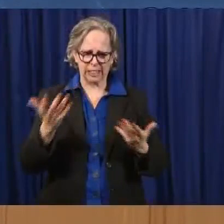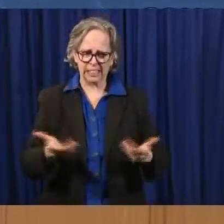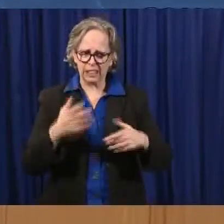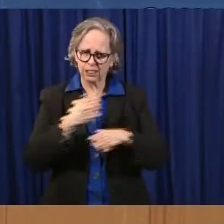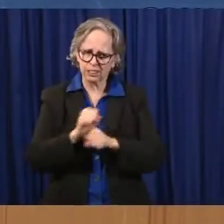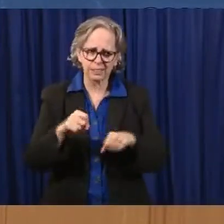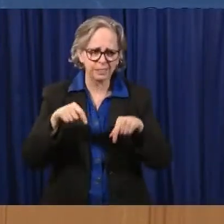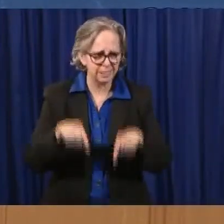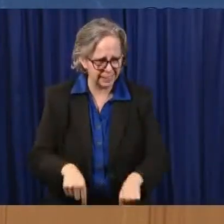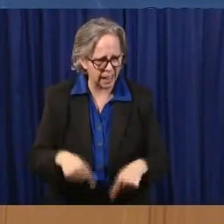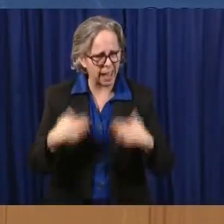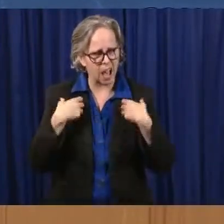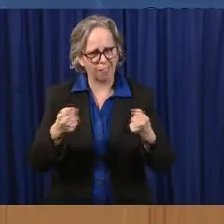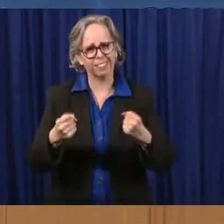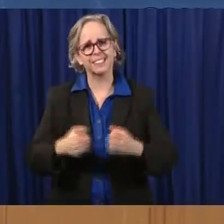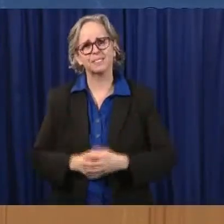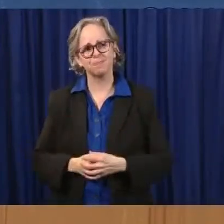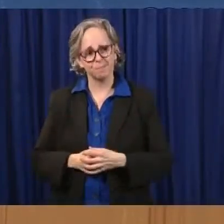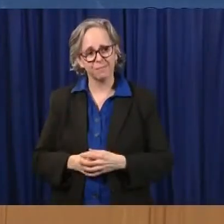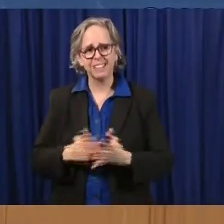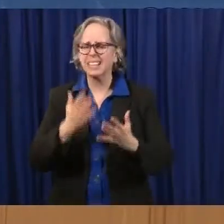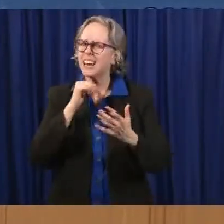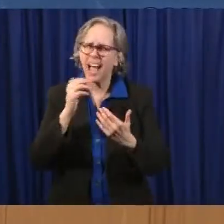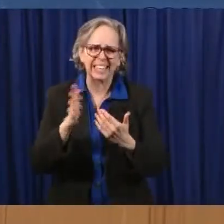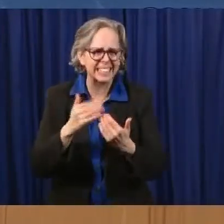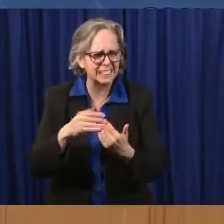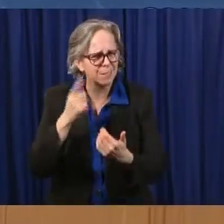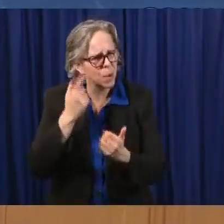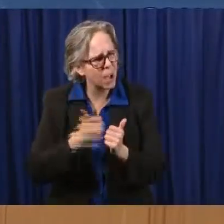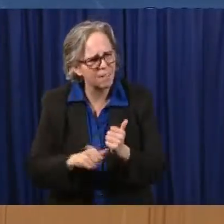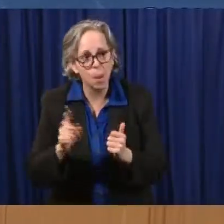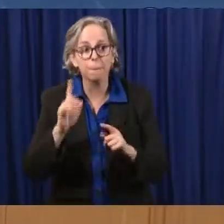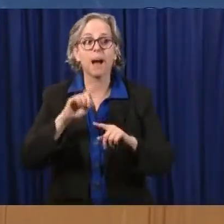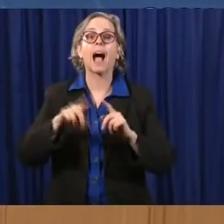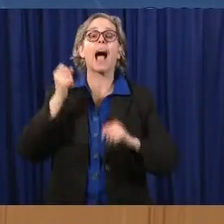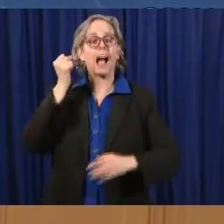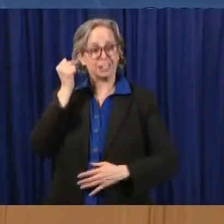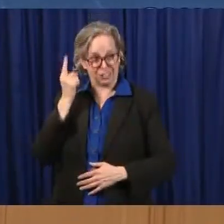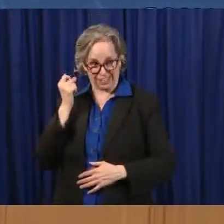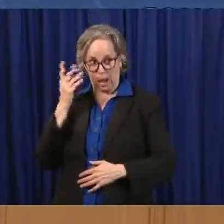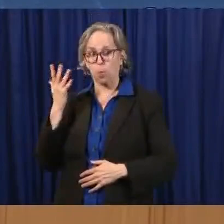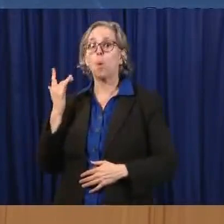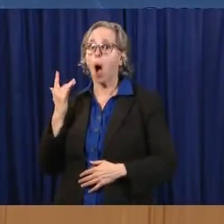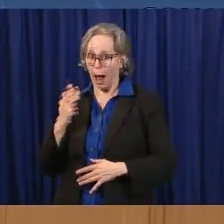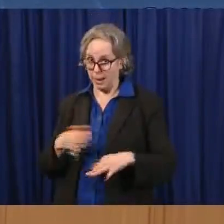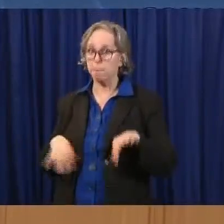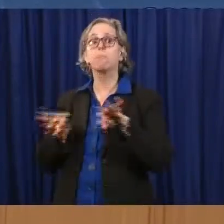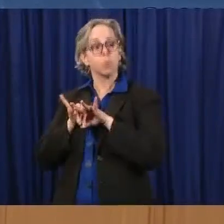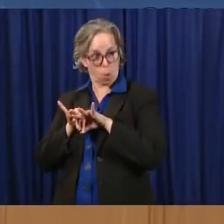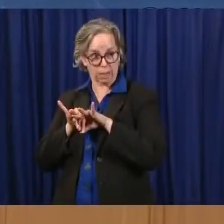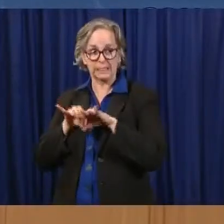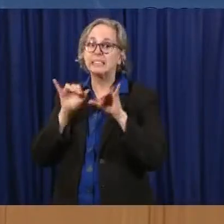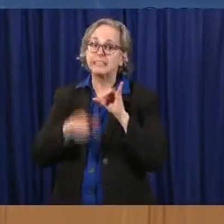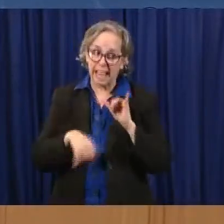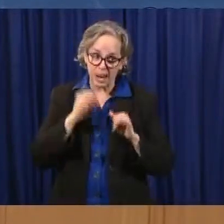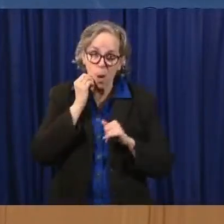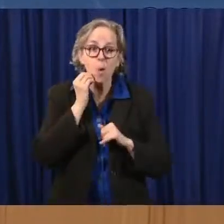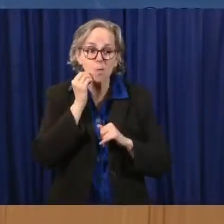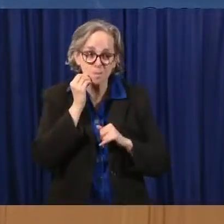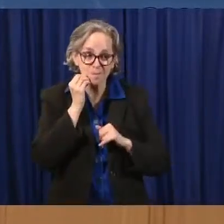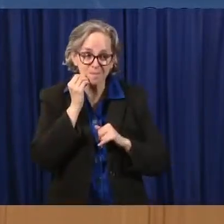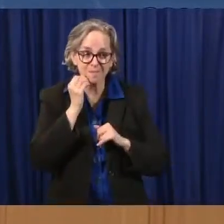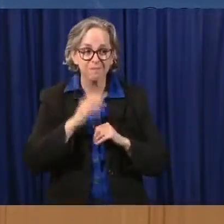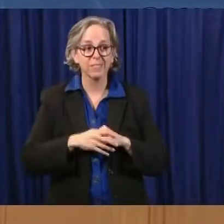While this isn't easy for any of us, I understand why it's so important. that we stay home, practice